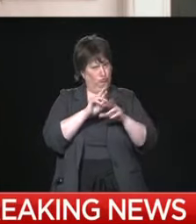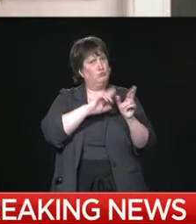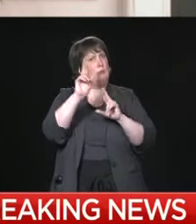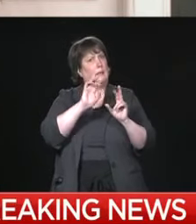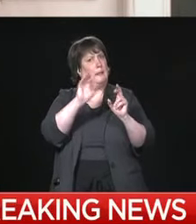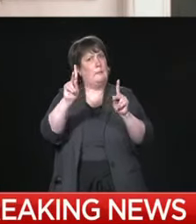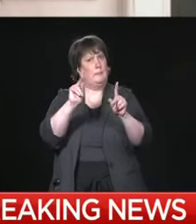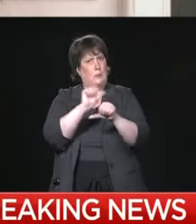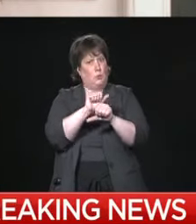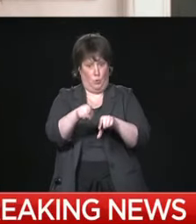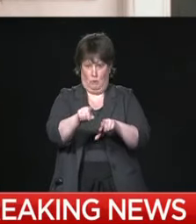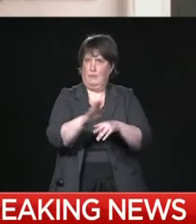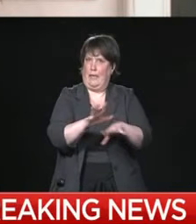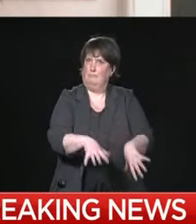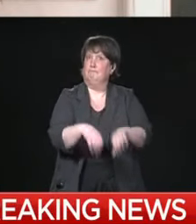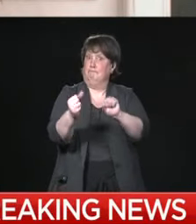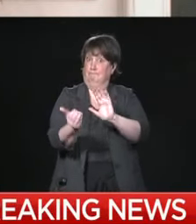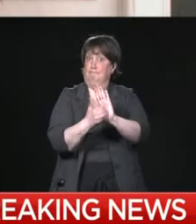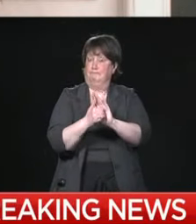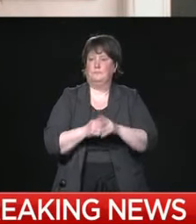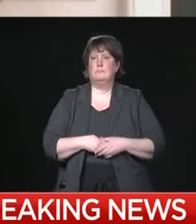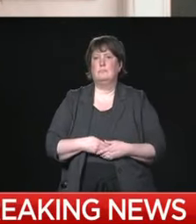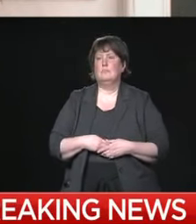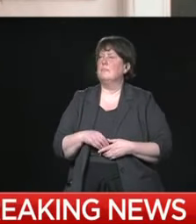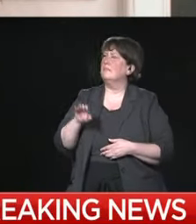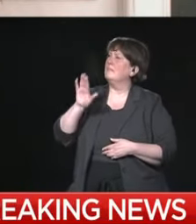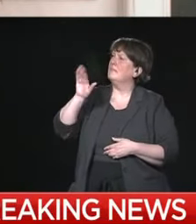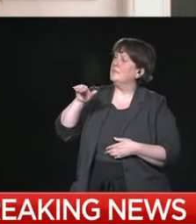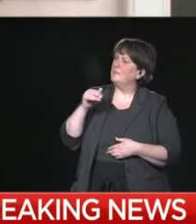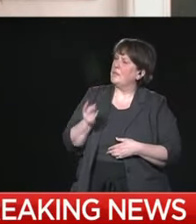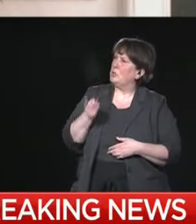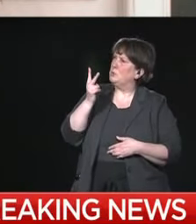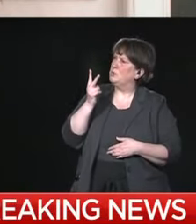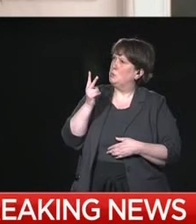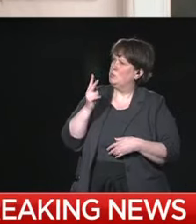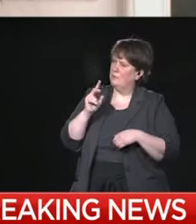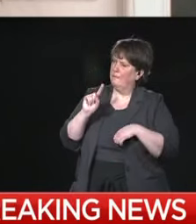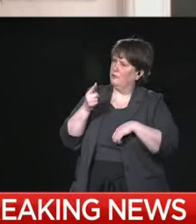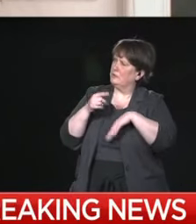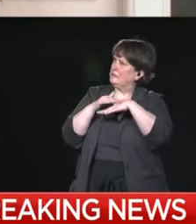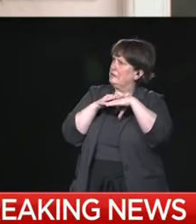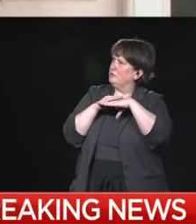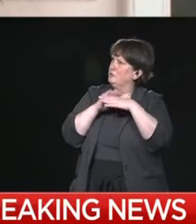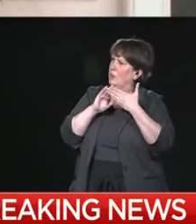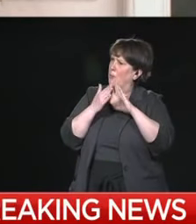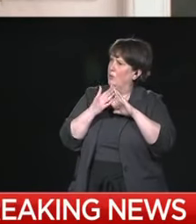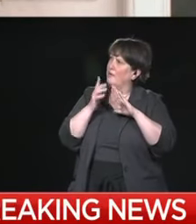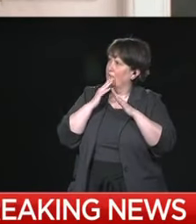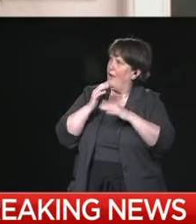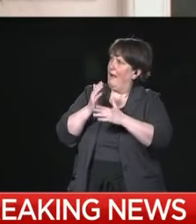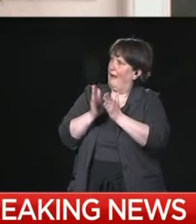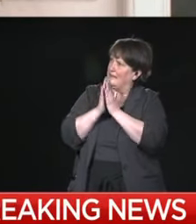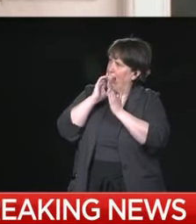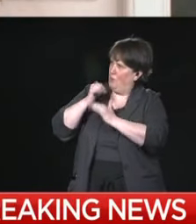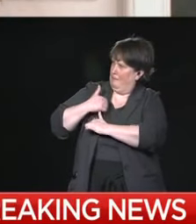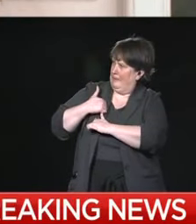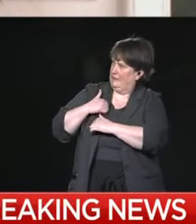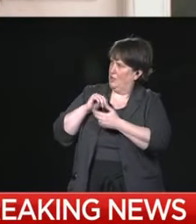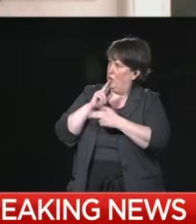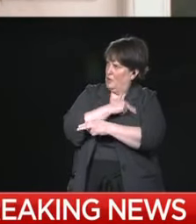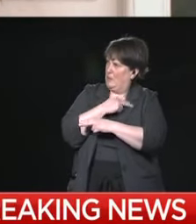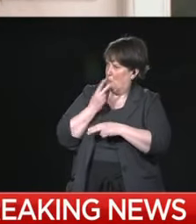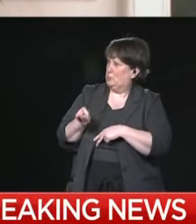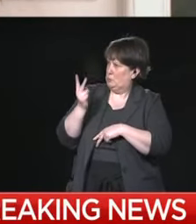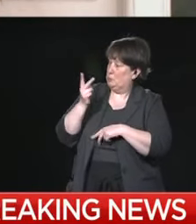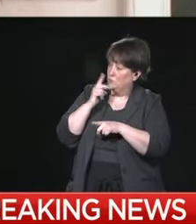of it. Two First Nations communities in Manitoba and other communities are requesting military hospitals be set up. Is this something that